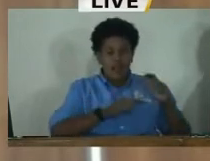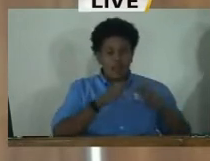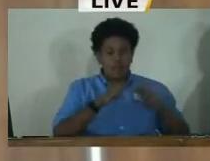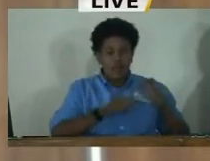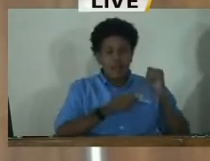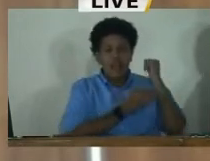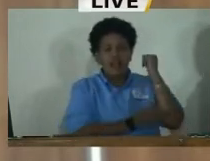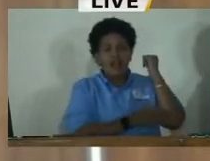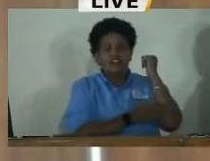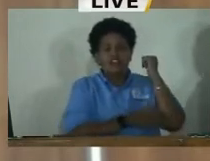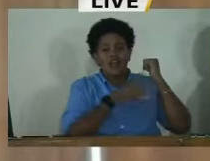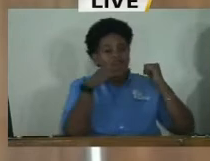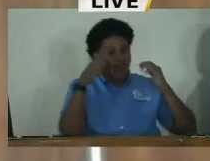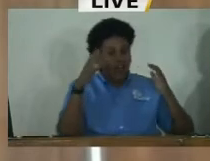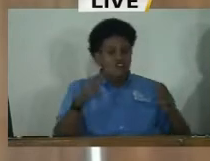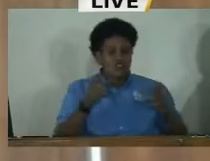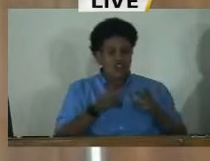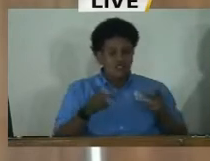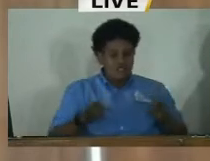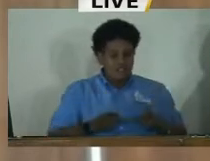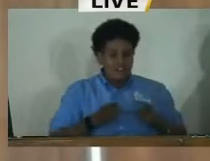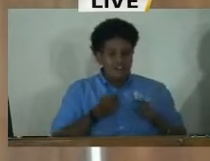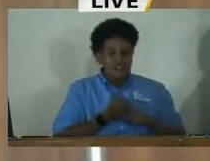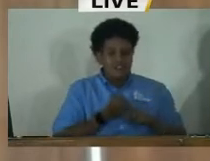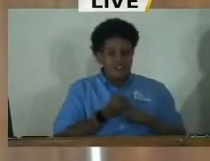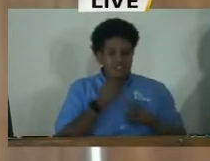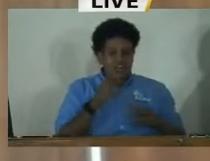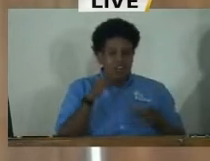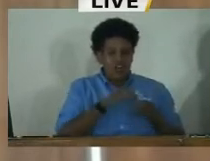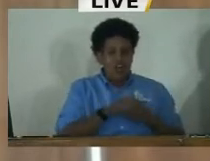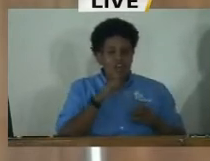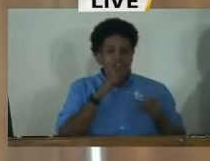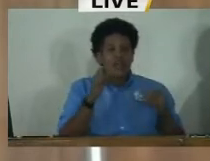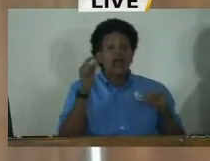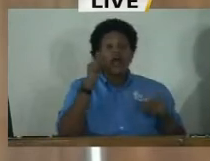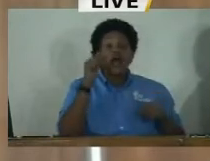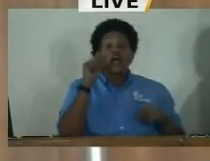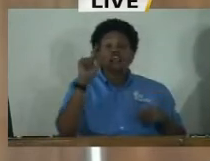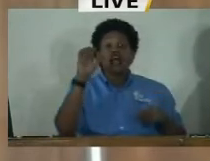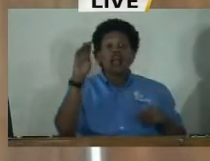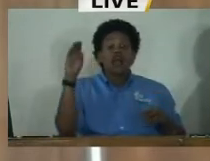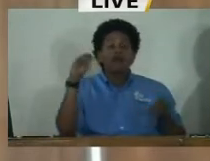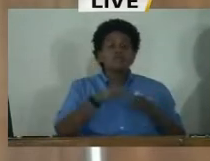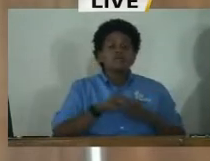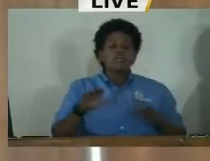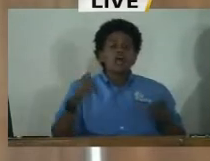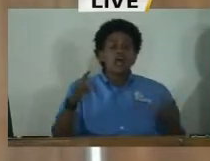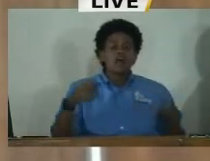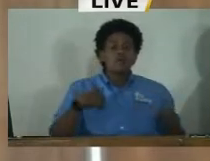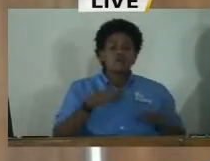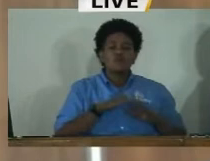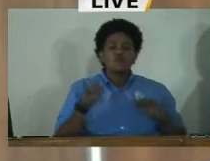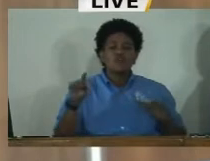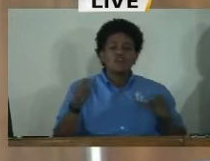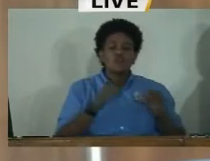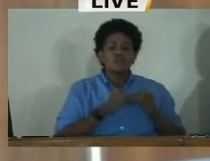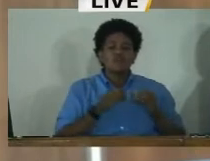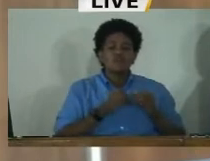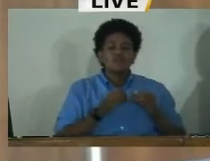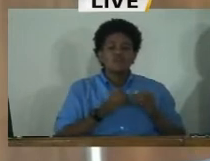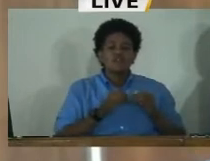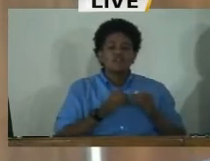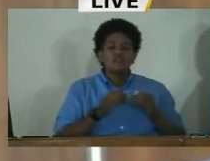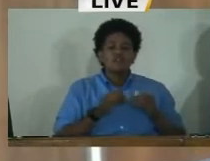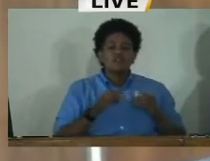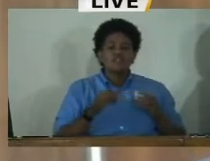a national agricultural facility, incorporating a national ganja lab? We don't need more space